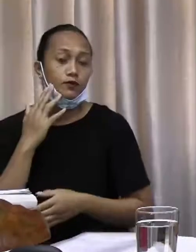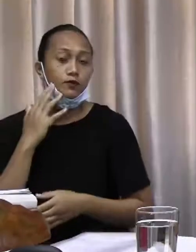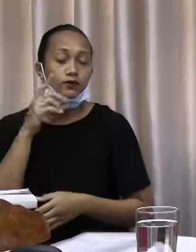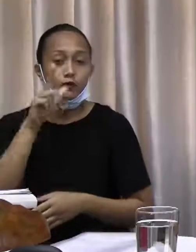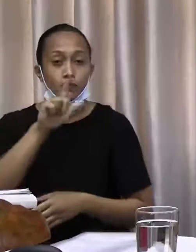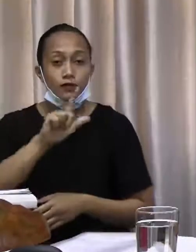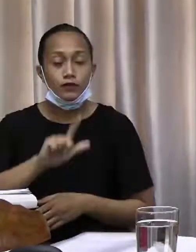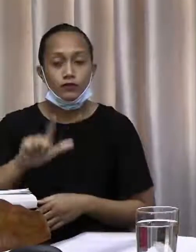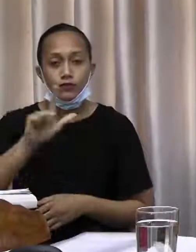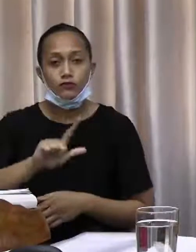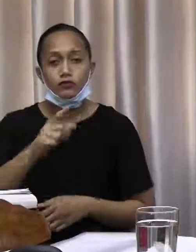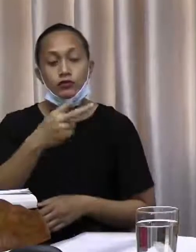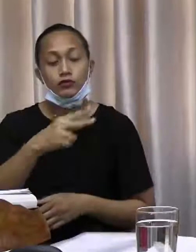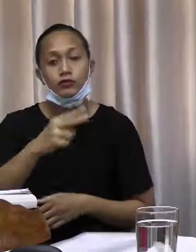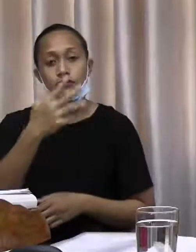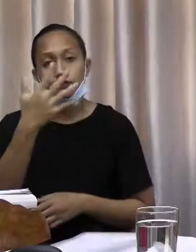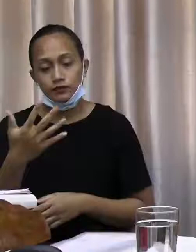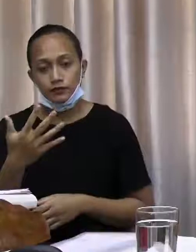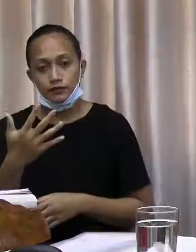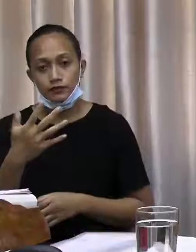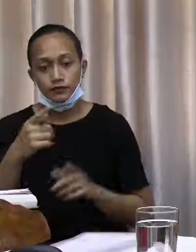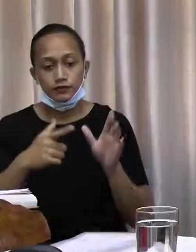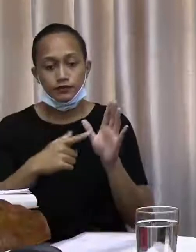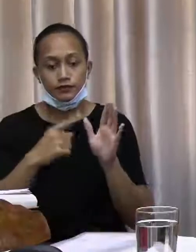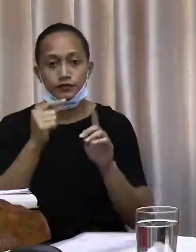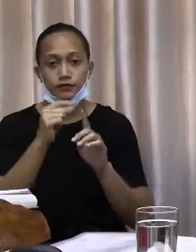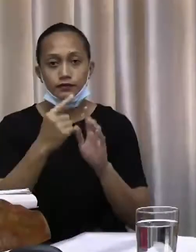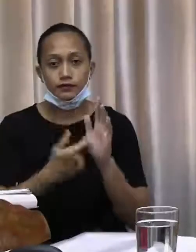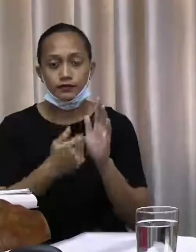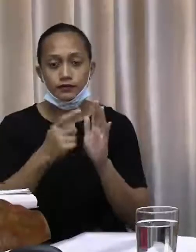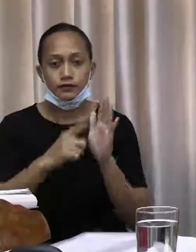o Aperila, lua afe, lua sefulu lua.